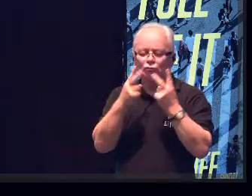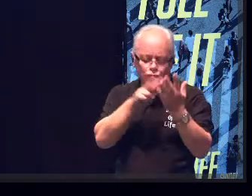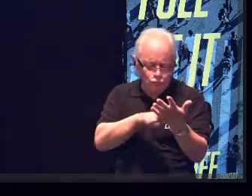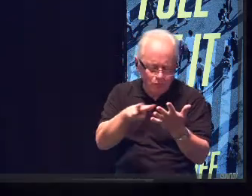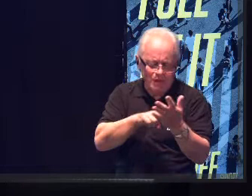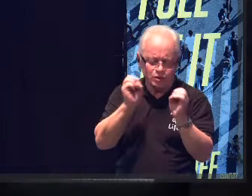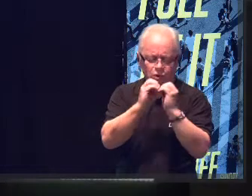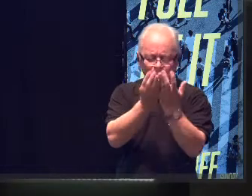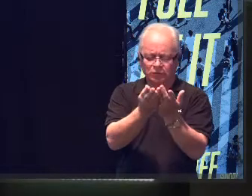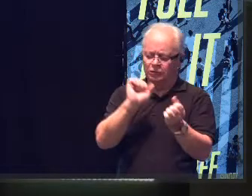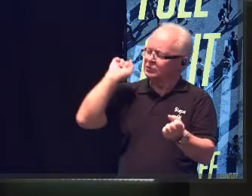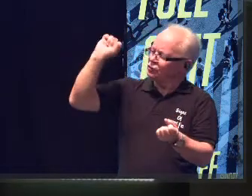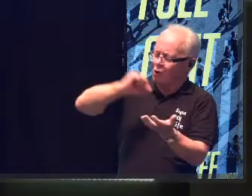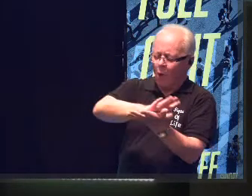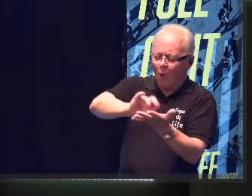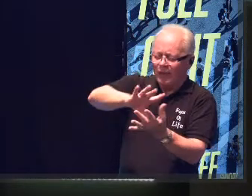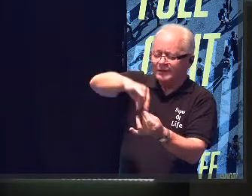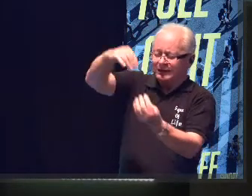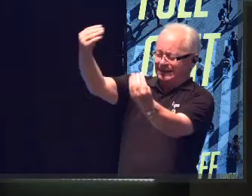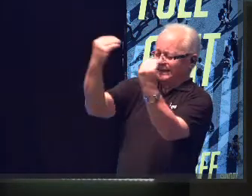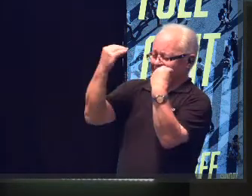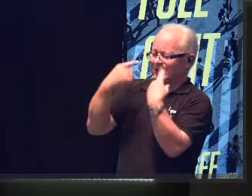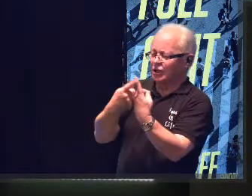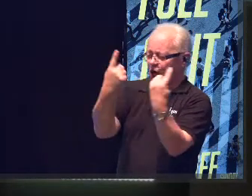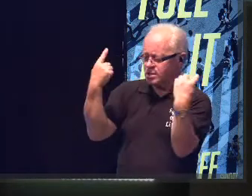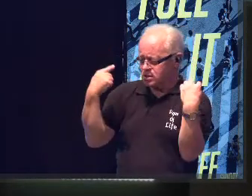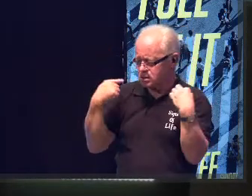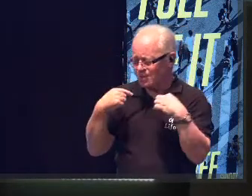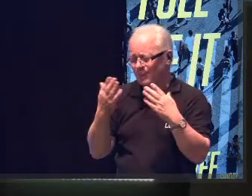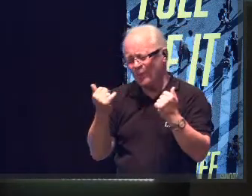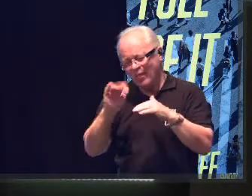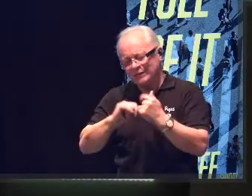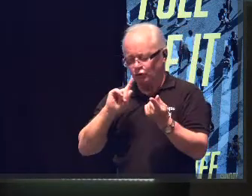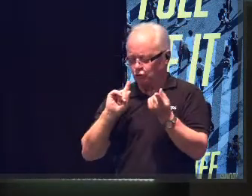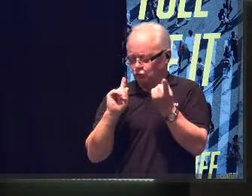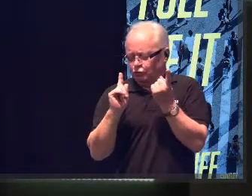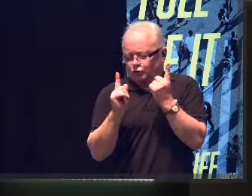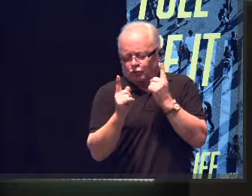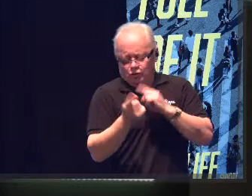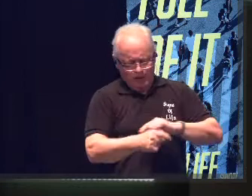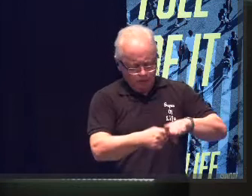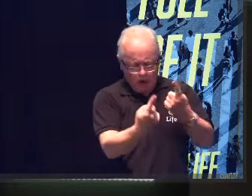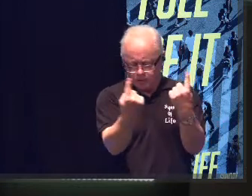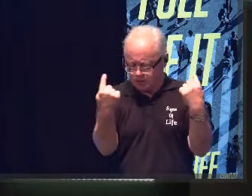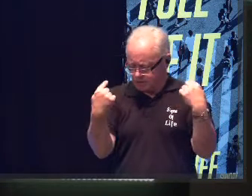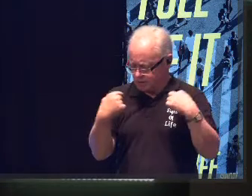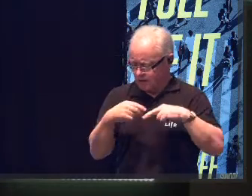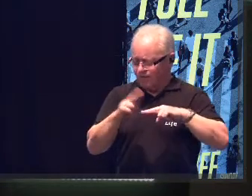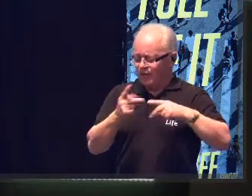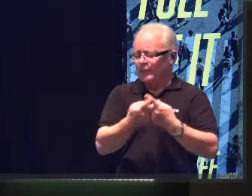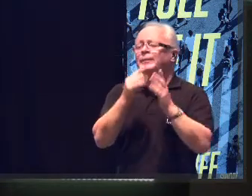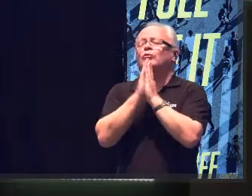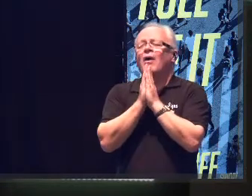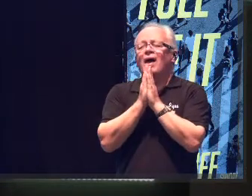would teach us, would instruct us, but more than that, would transform us. Father, I pray that none of us